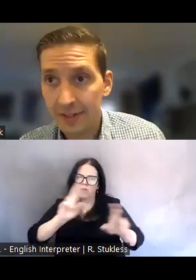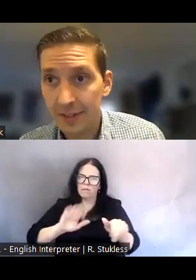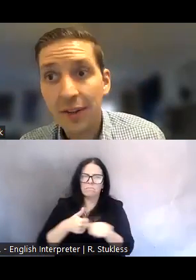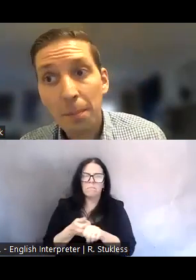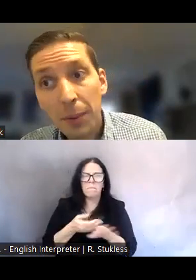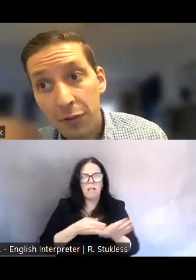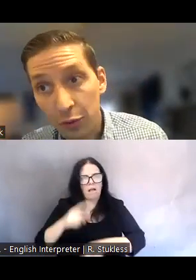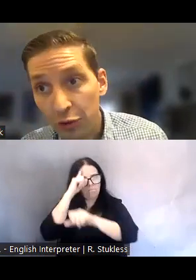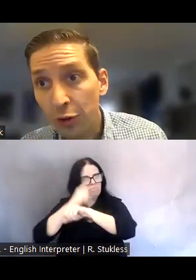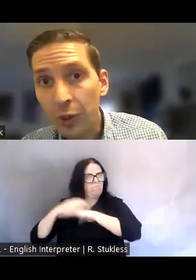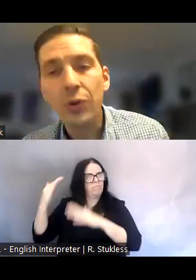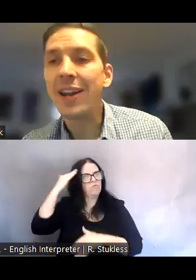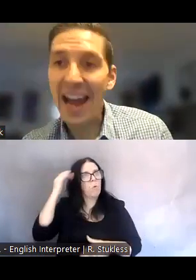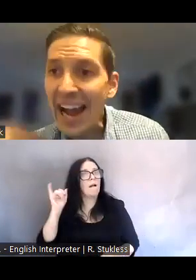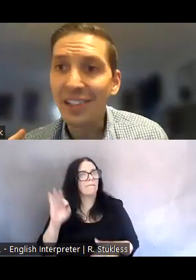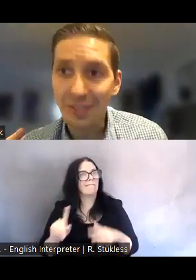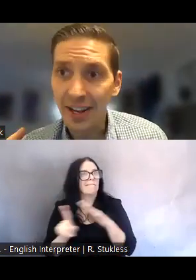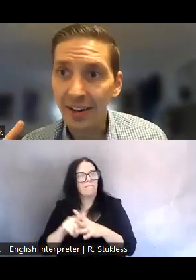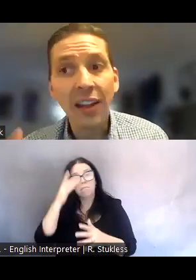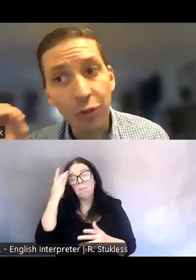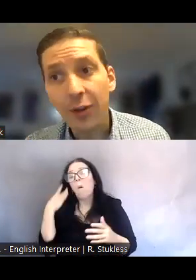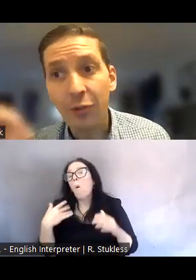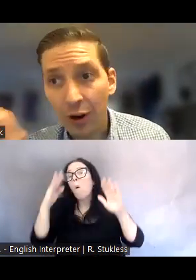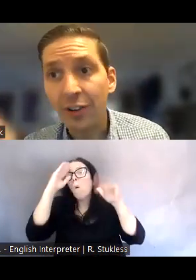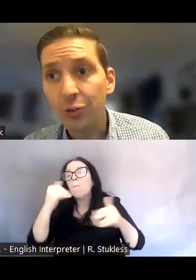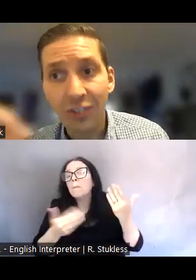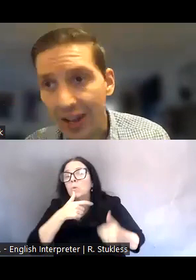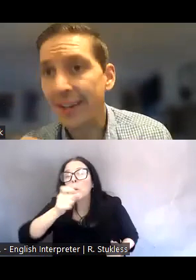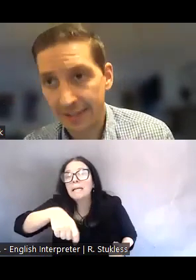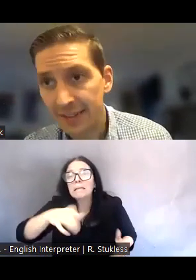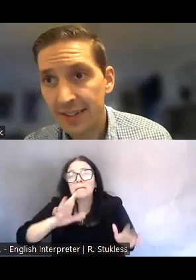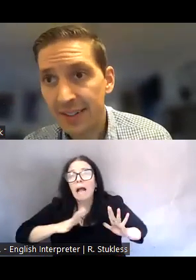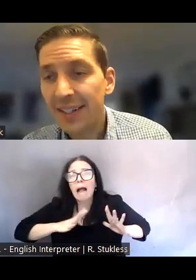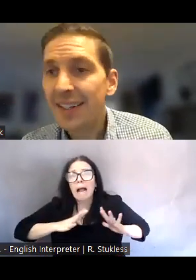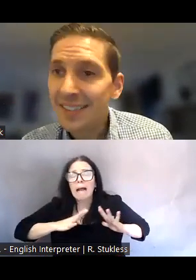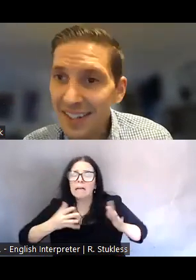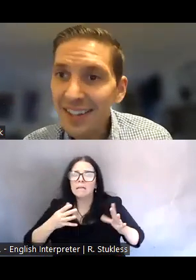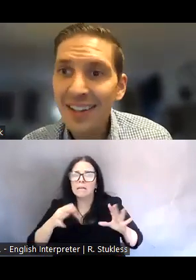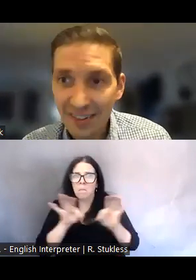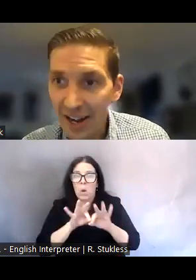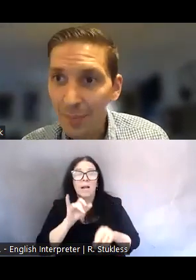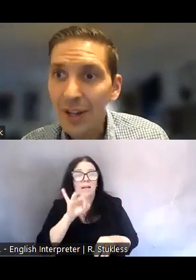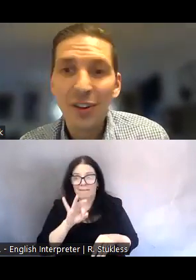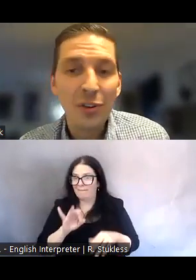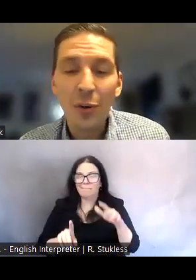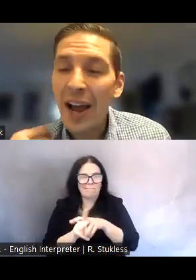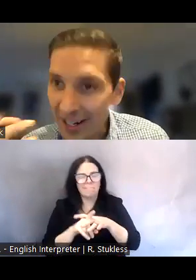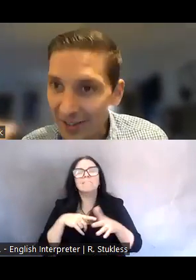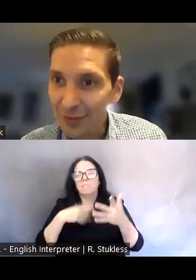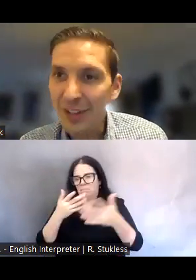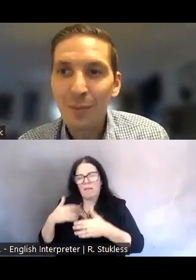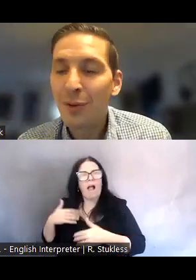it. But if you do, you can activate it instead of trying to design it. Take that time